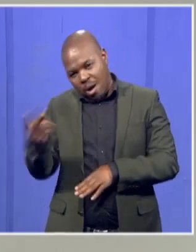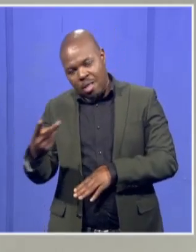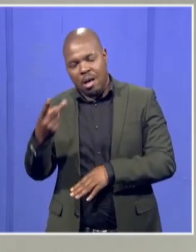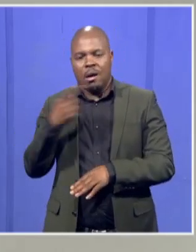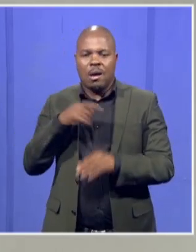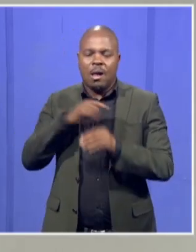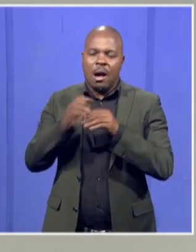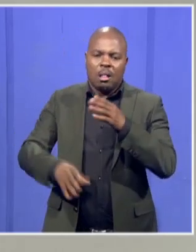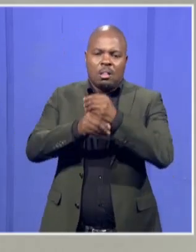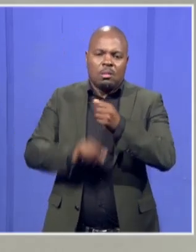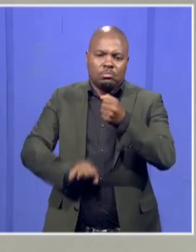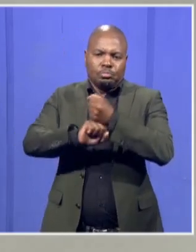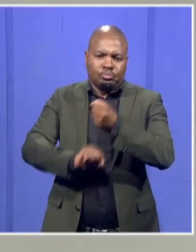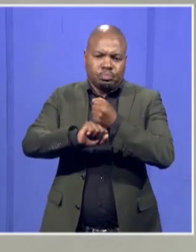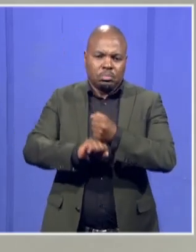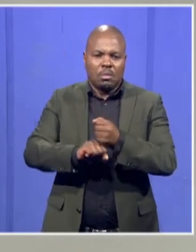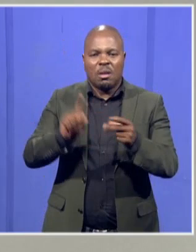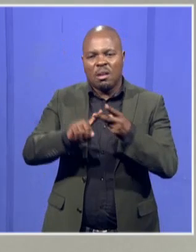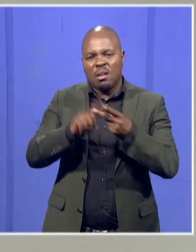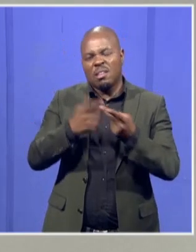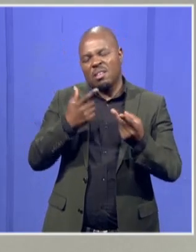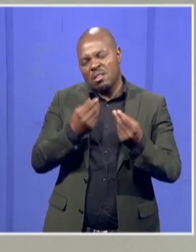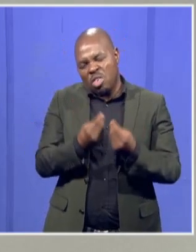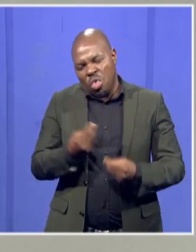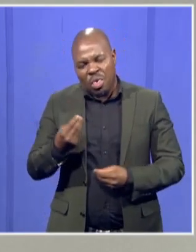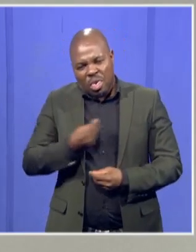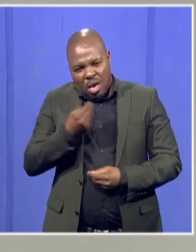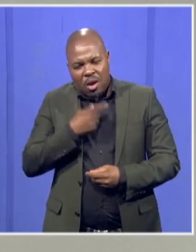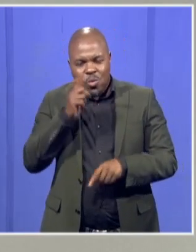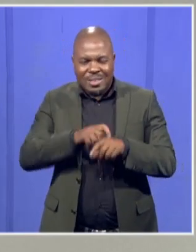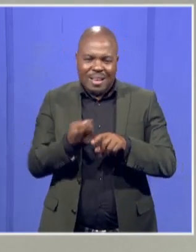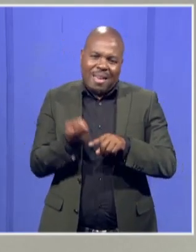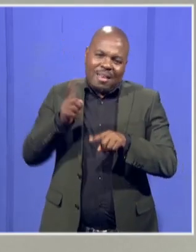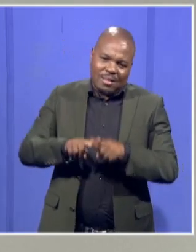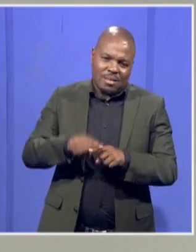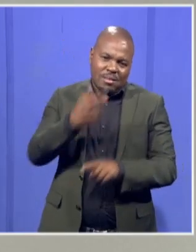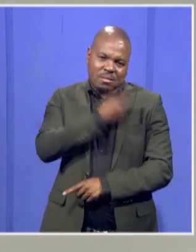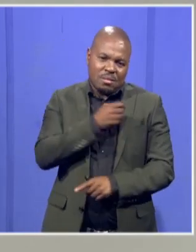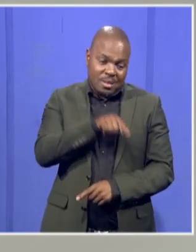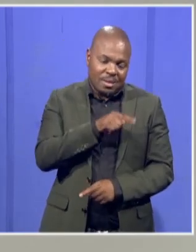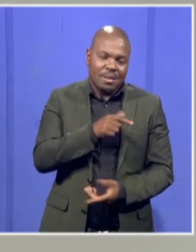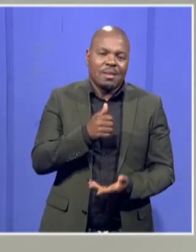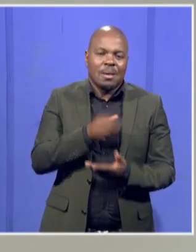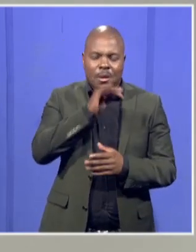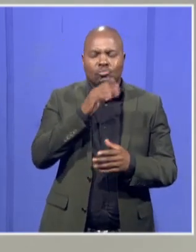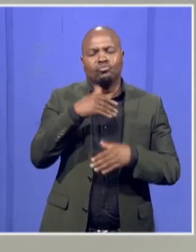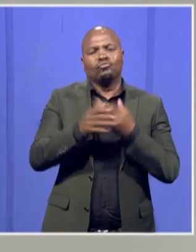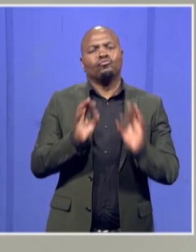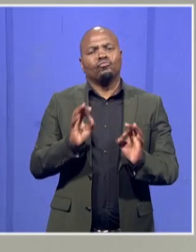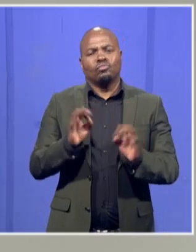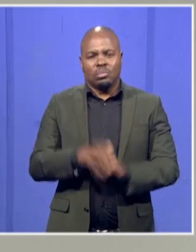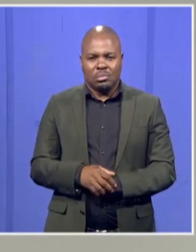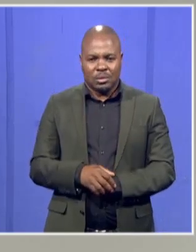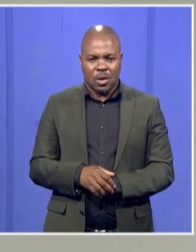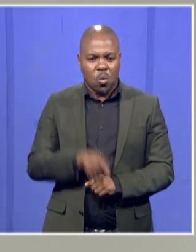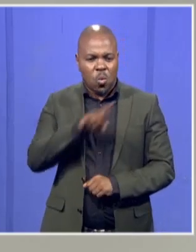2 more other boosters. And then the younger generation above 18 years must have an additional booster. So we need that, because that is going to create a stability. We would know, we don't want